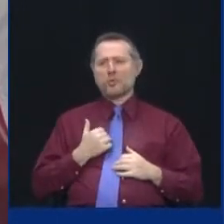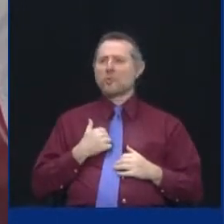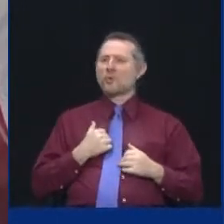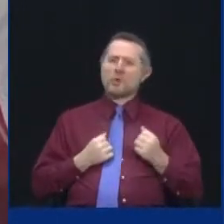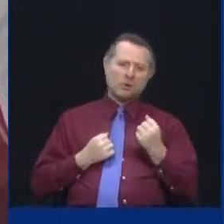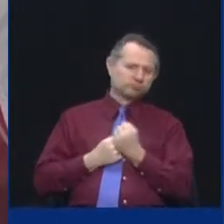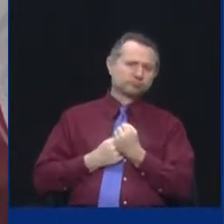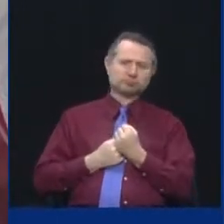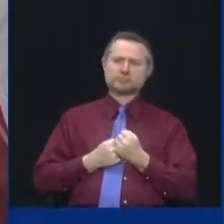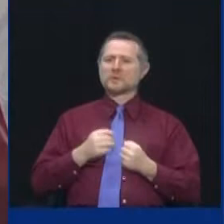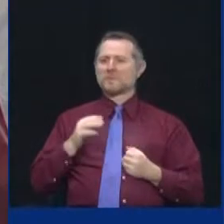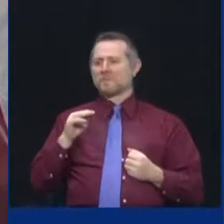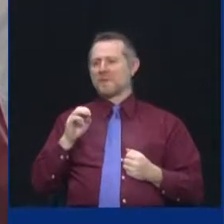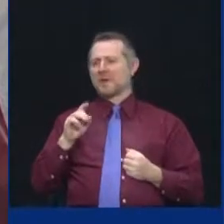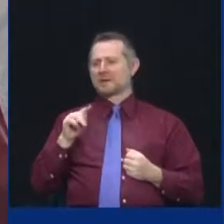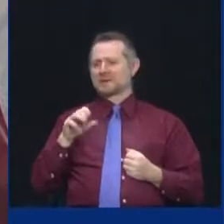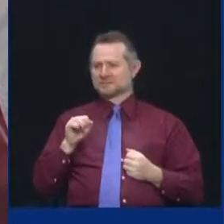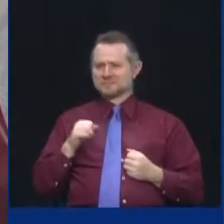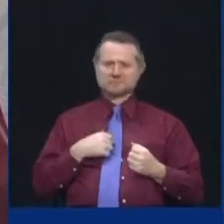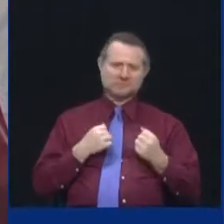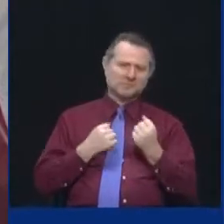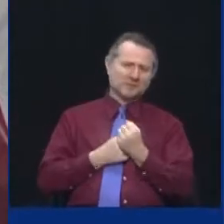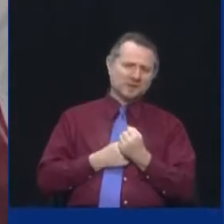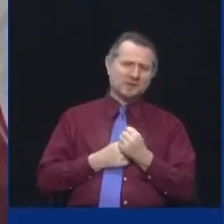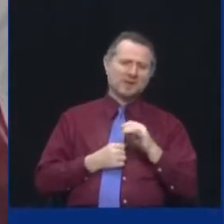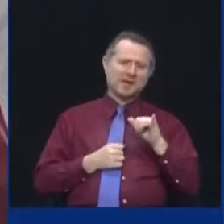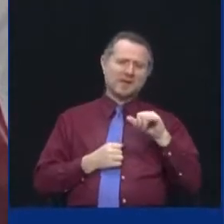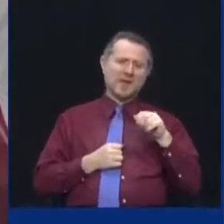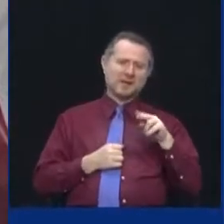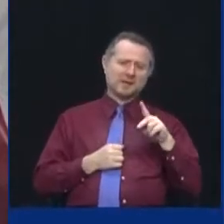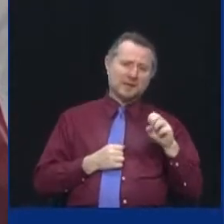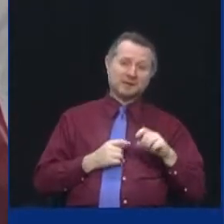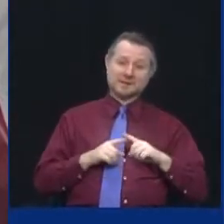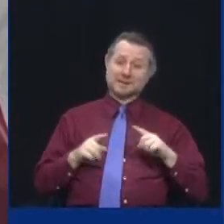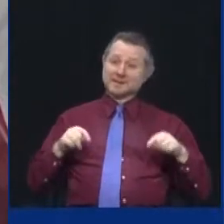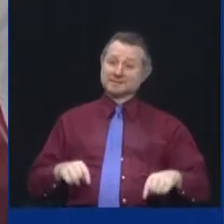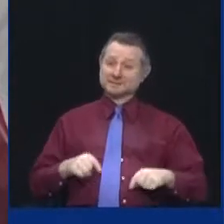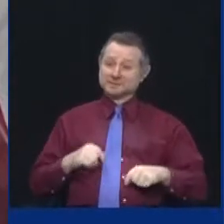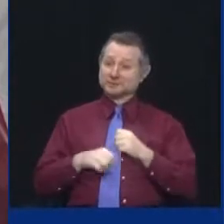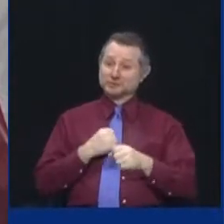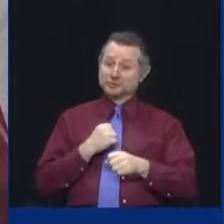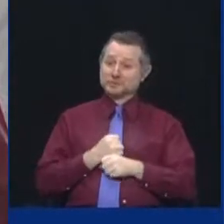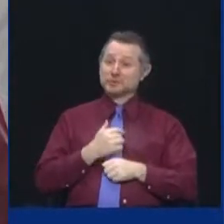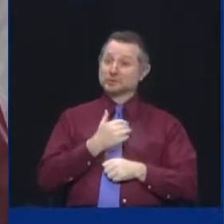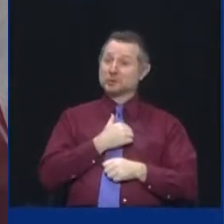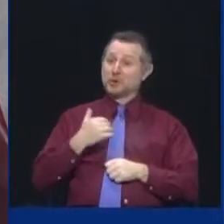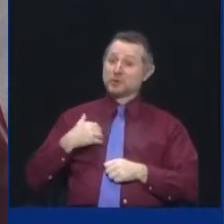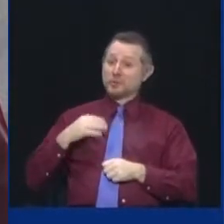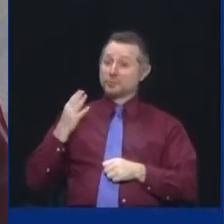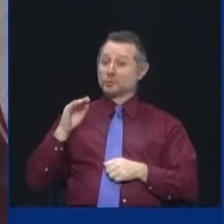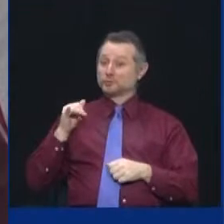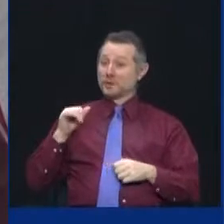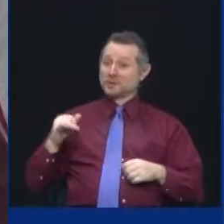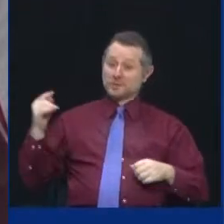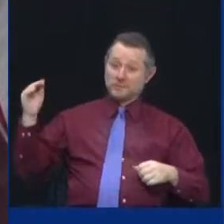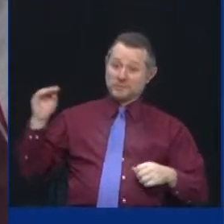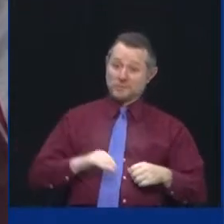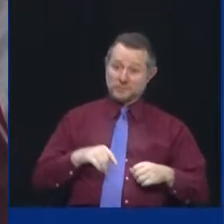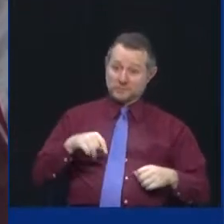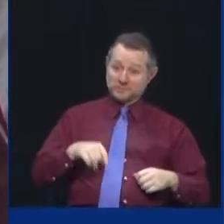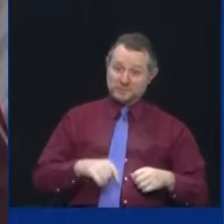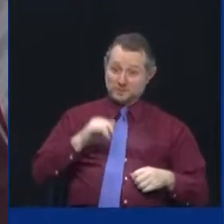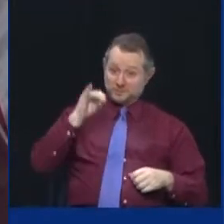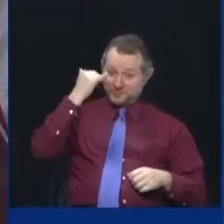Mets and the Yankees. But this season, with the Toronto Blue Jays playing here in